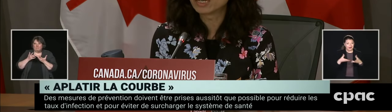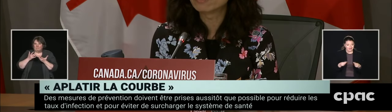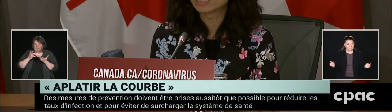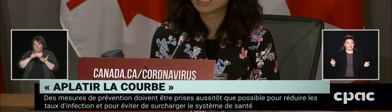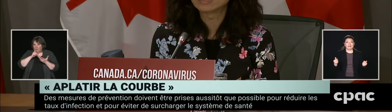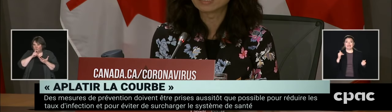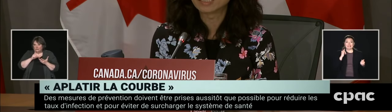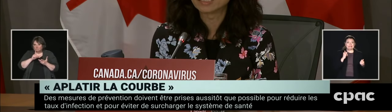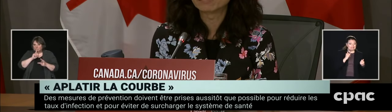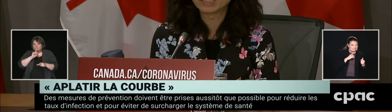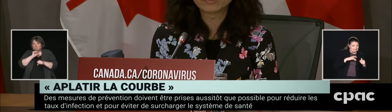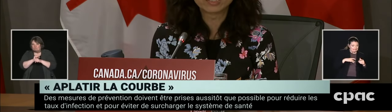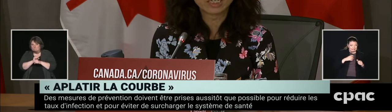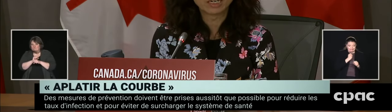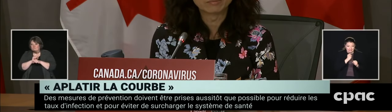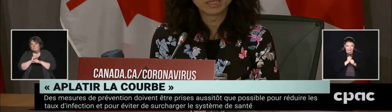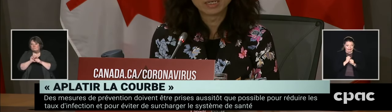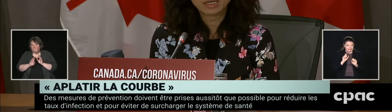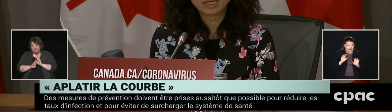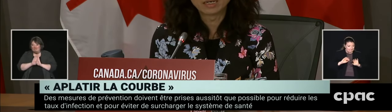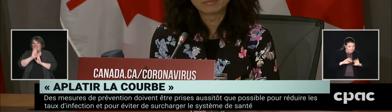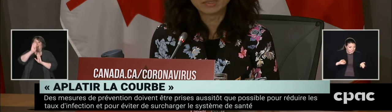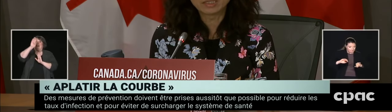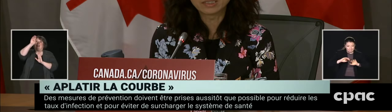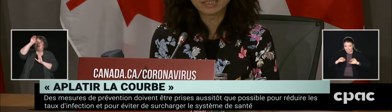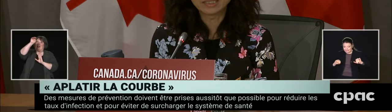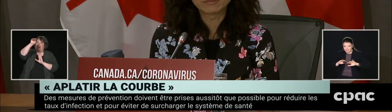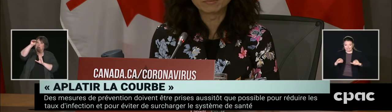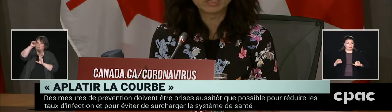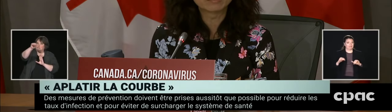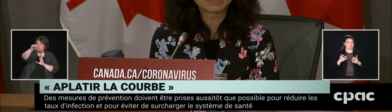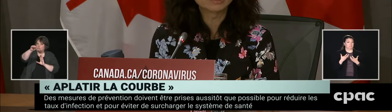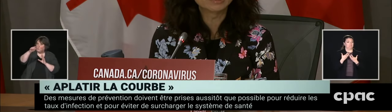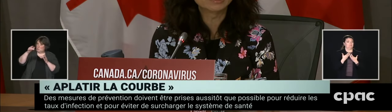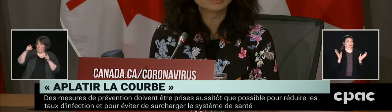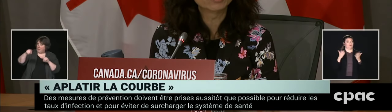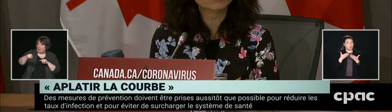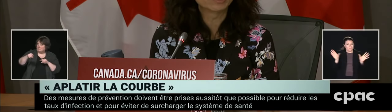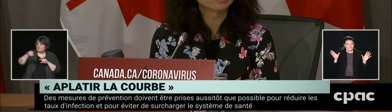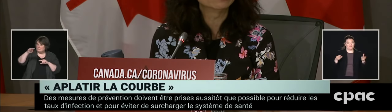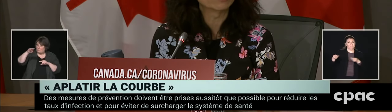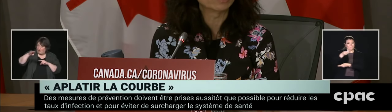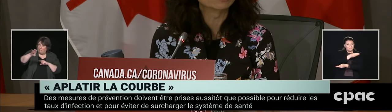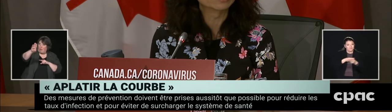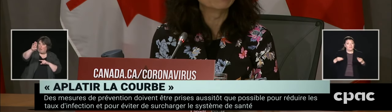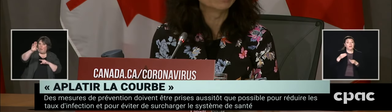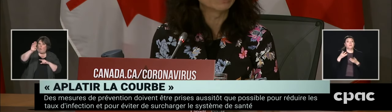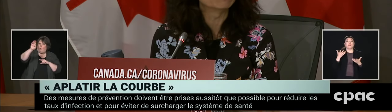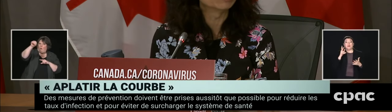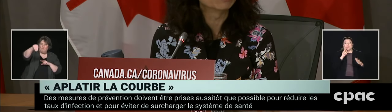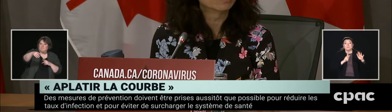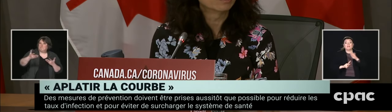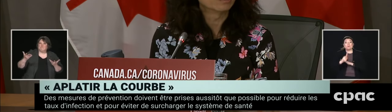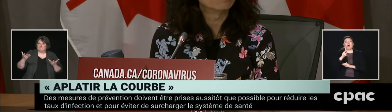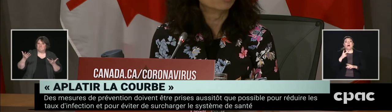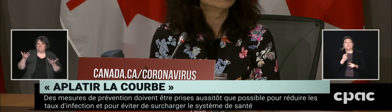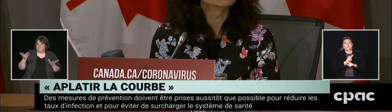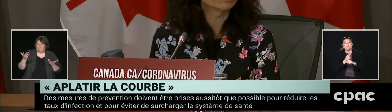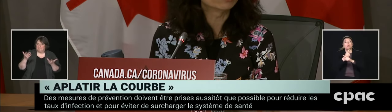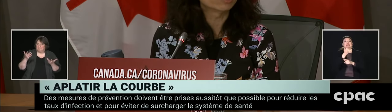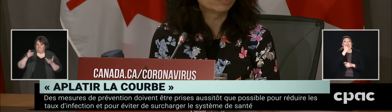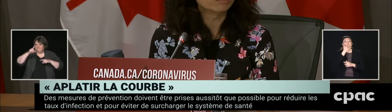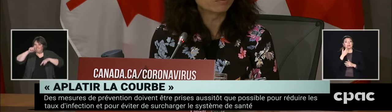first wave and in the months to come, because there's different possibilities as to whether this virus then becomes